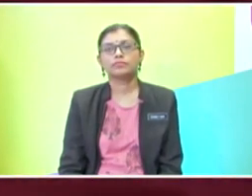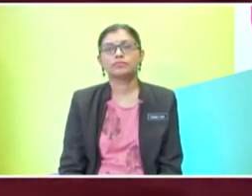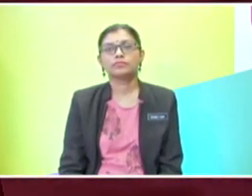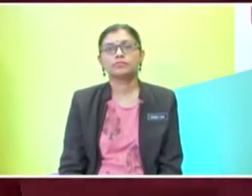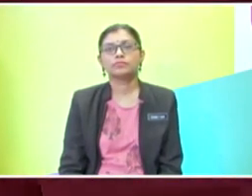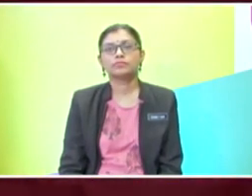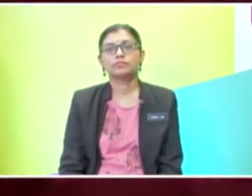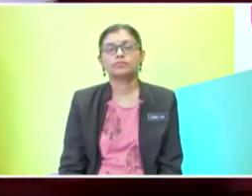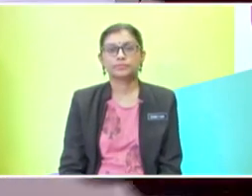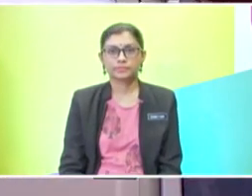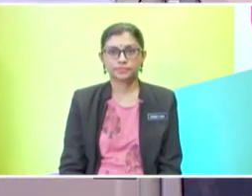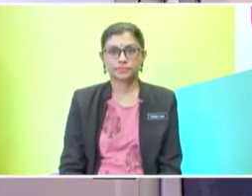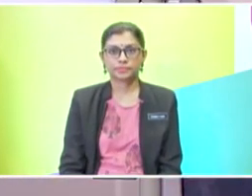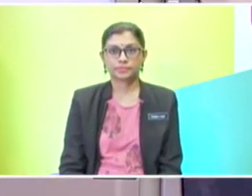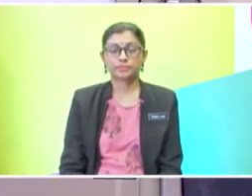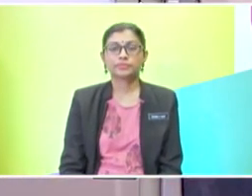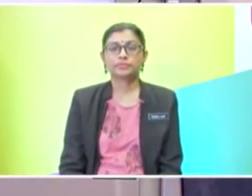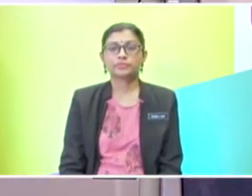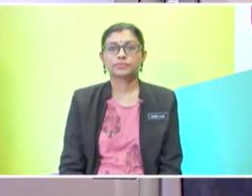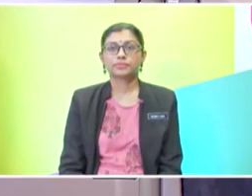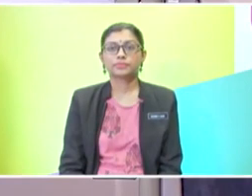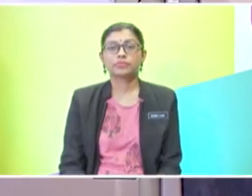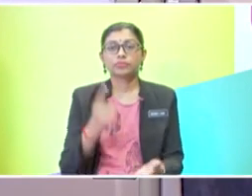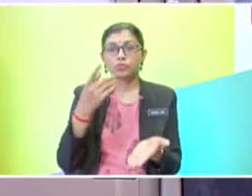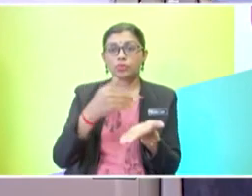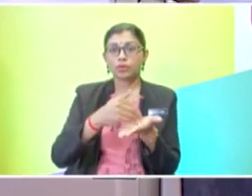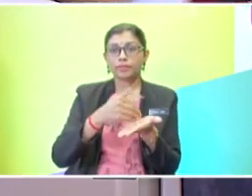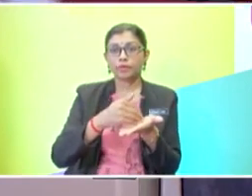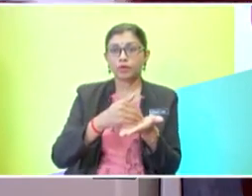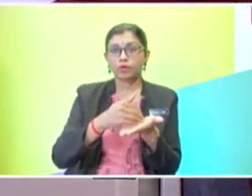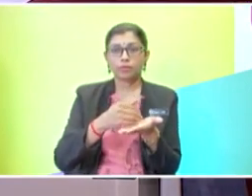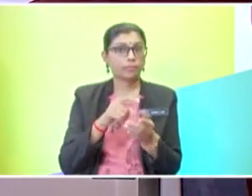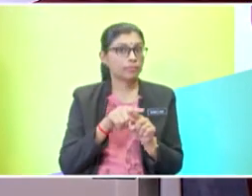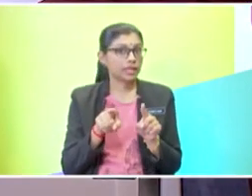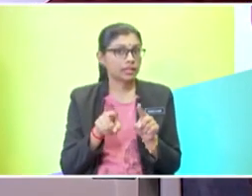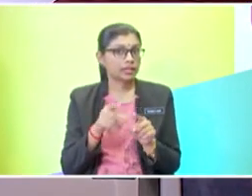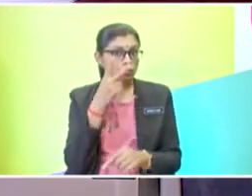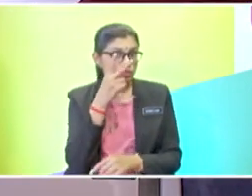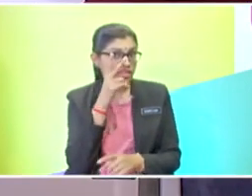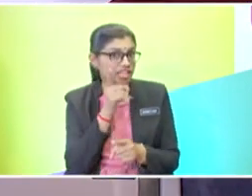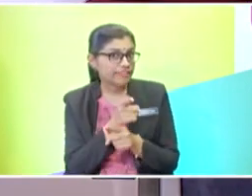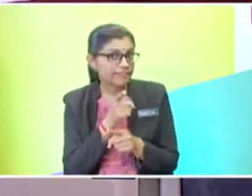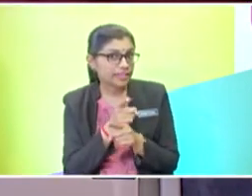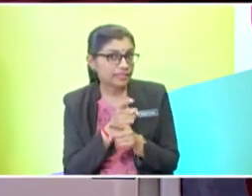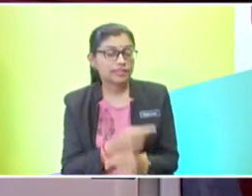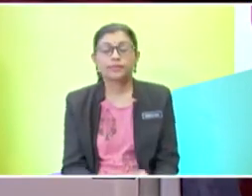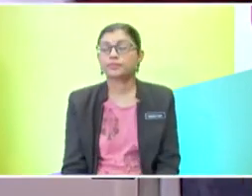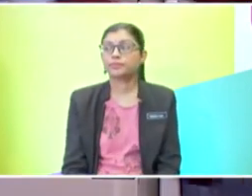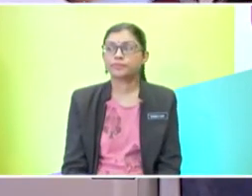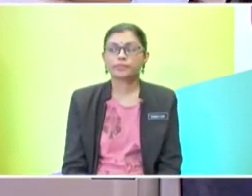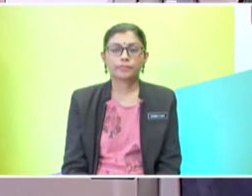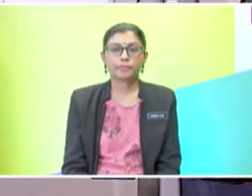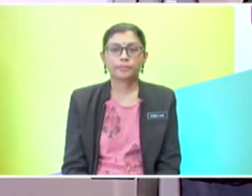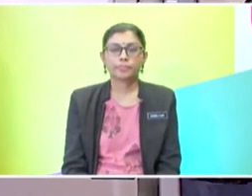one. We'll just cross this out. Oh, and we have one more. But never mind. Let me just double check. This is a fridge. So we're given the cost